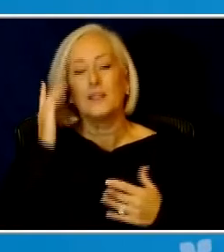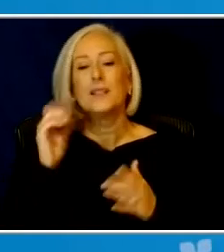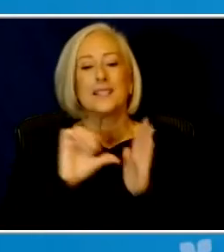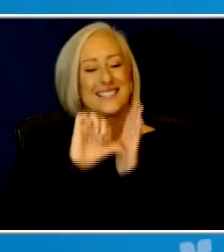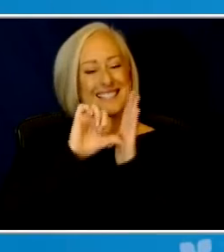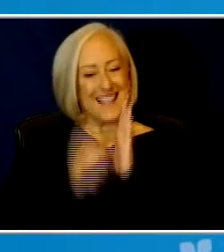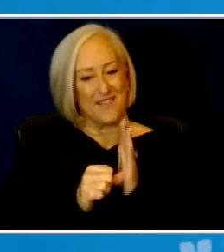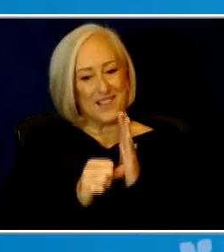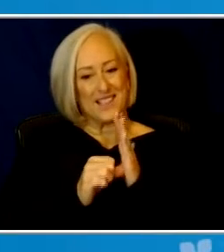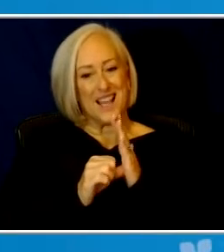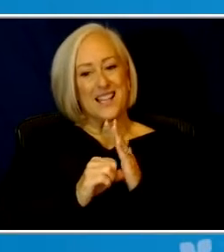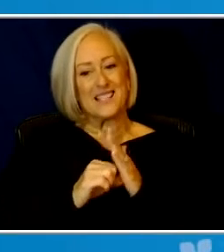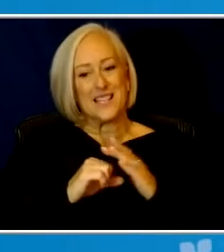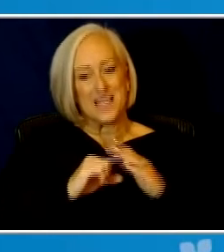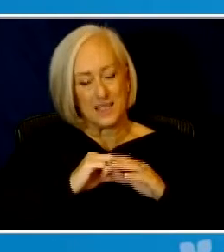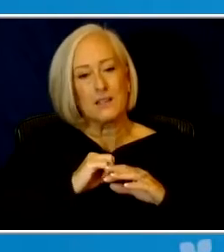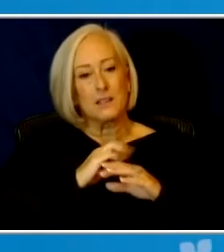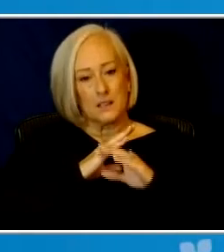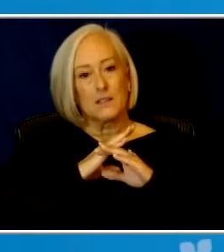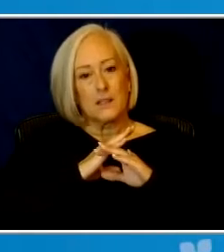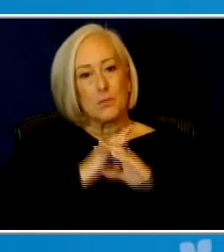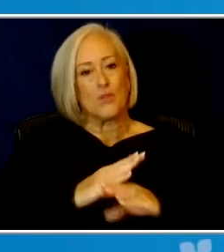come the winter.